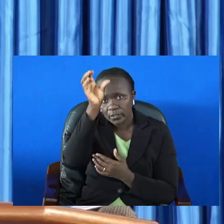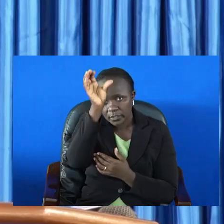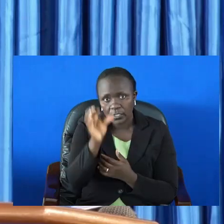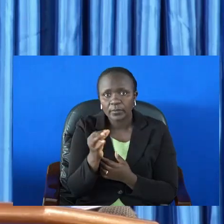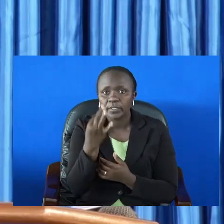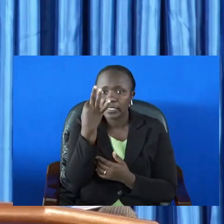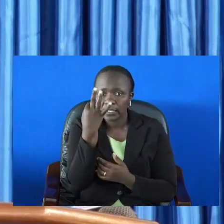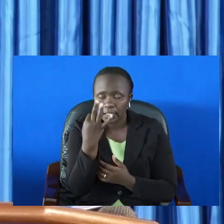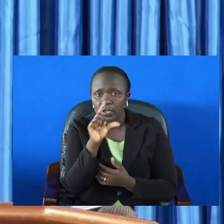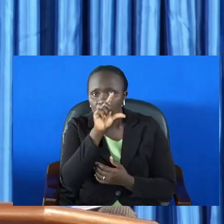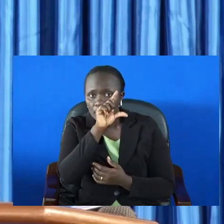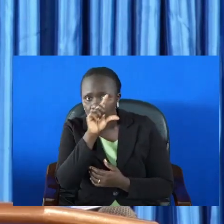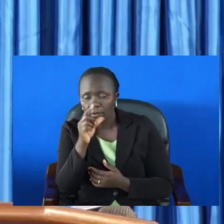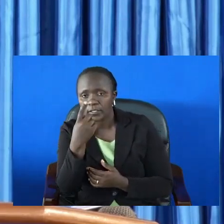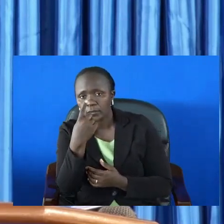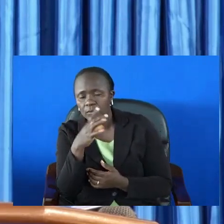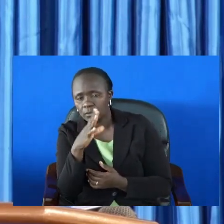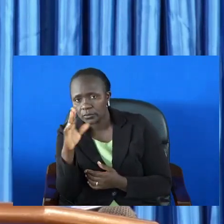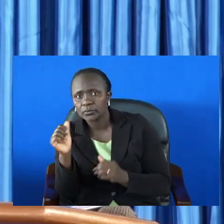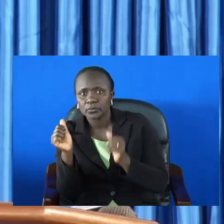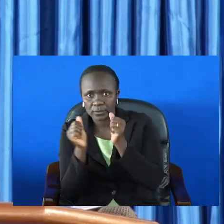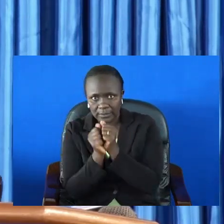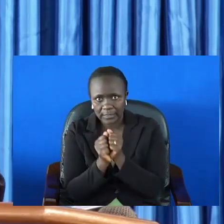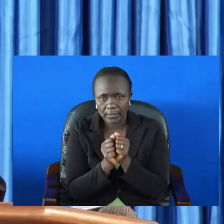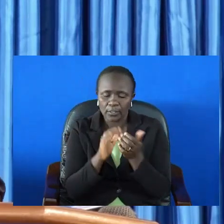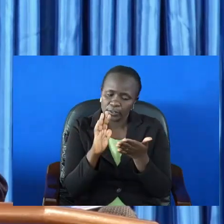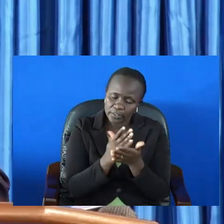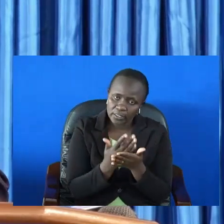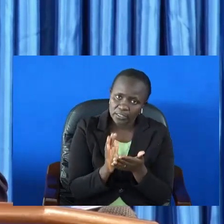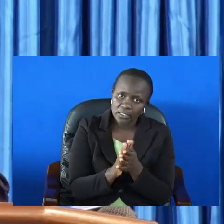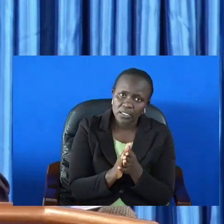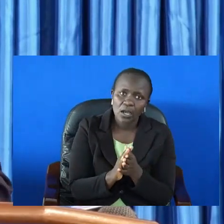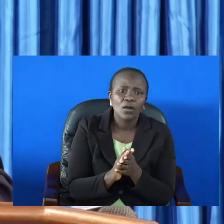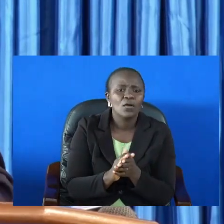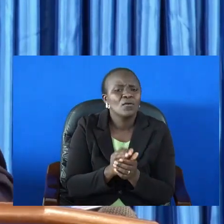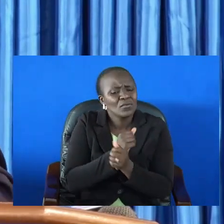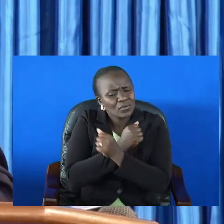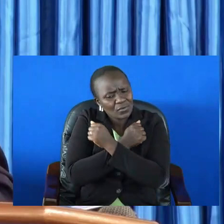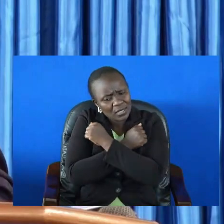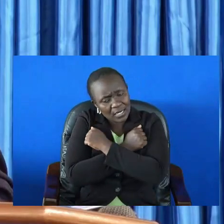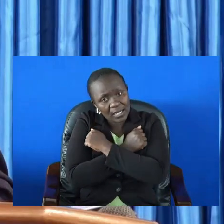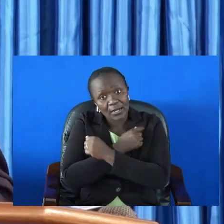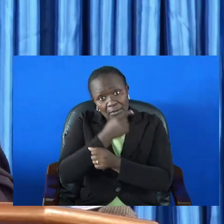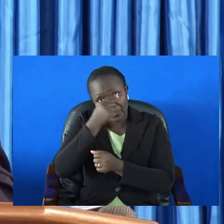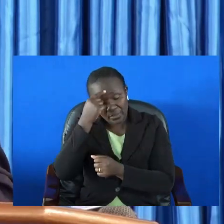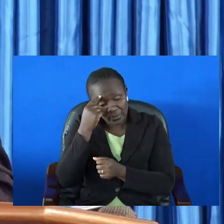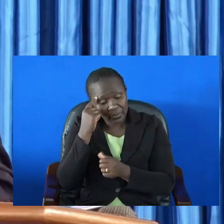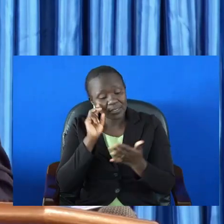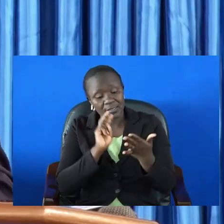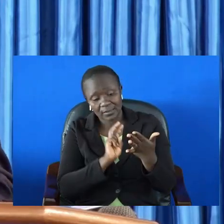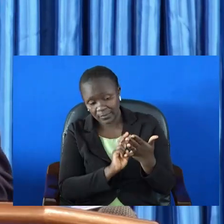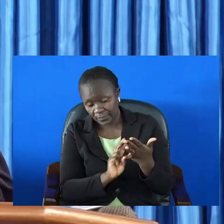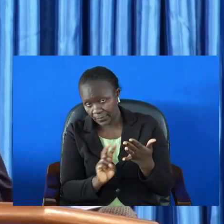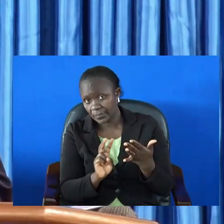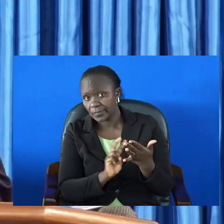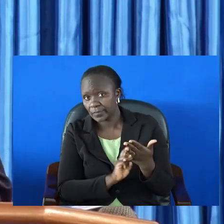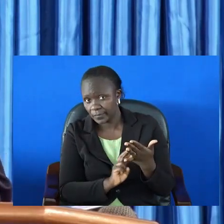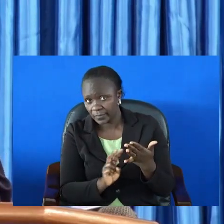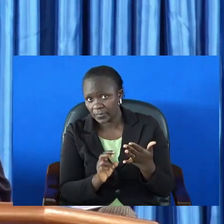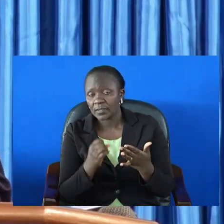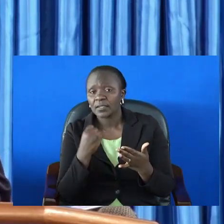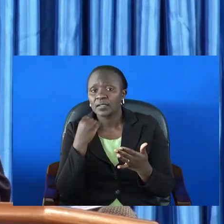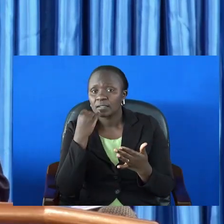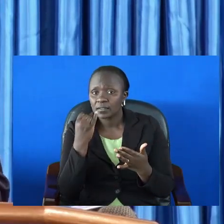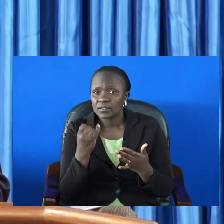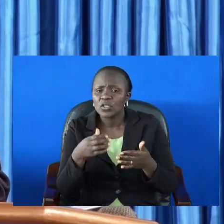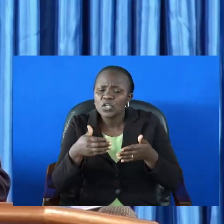Matthew chapter 3, verses 1 to 10. I want to share with a lot of passion because this message is of